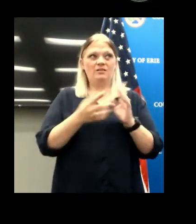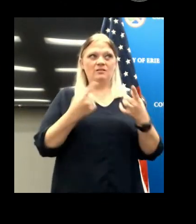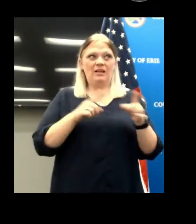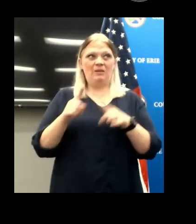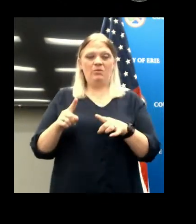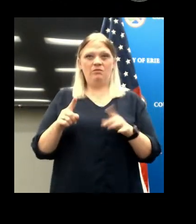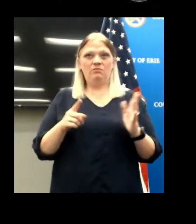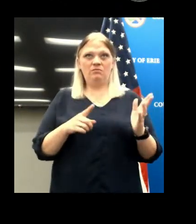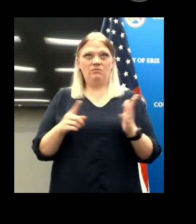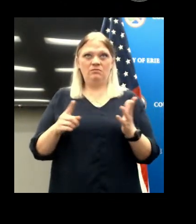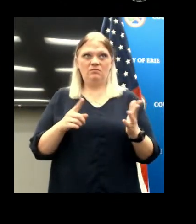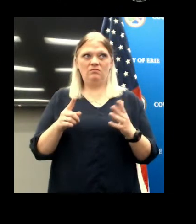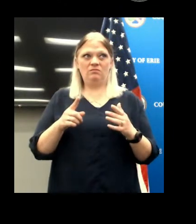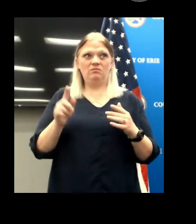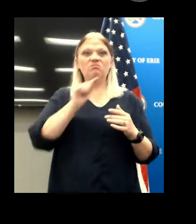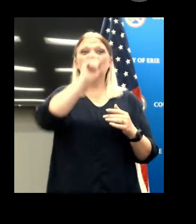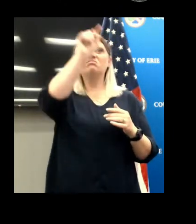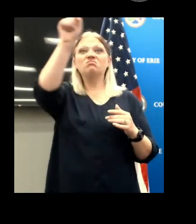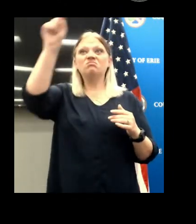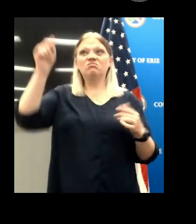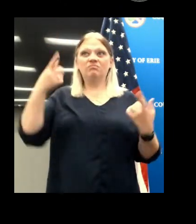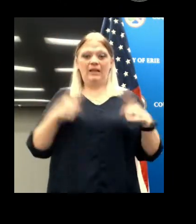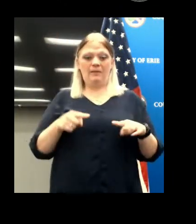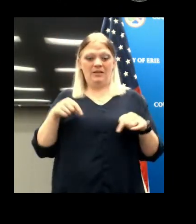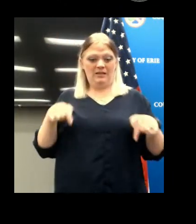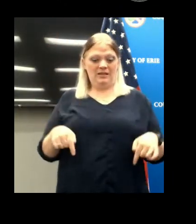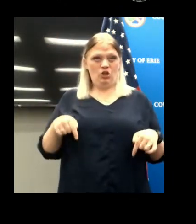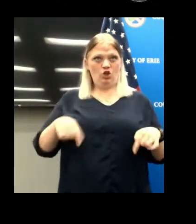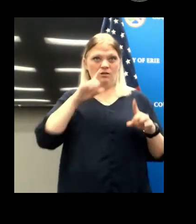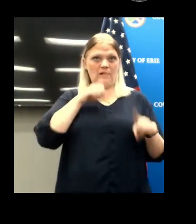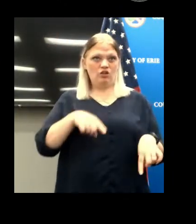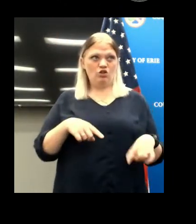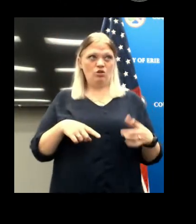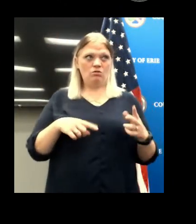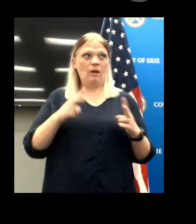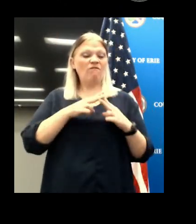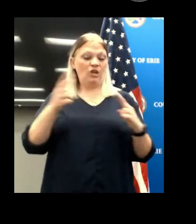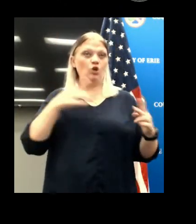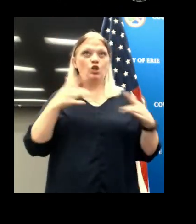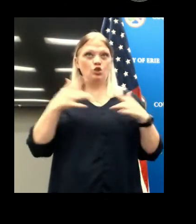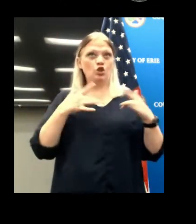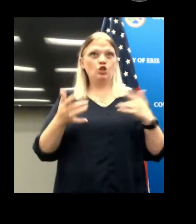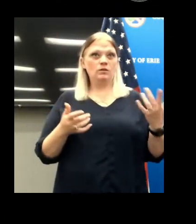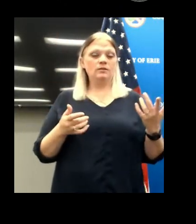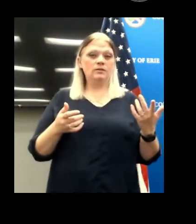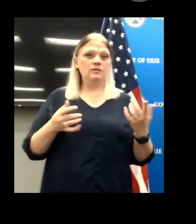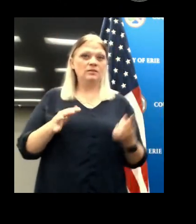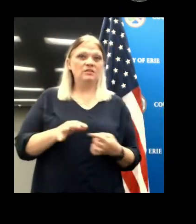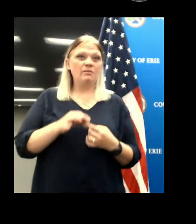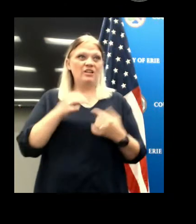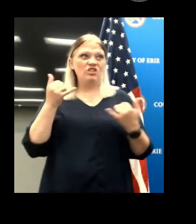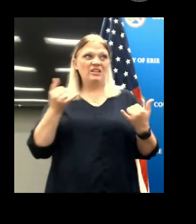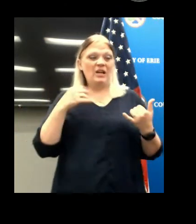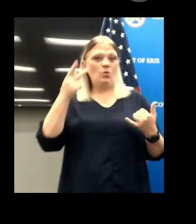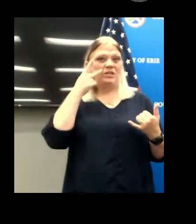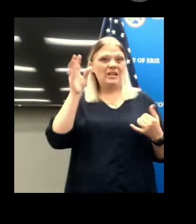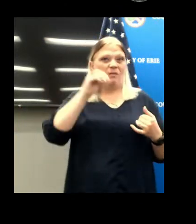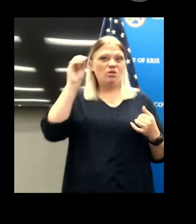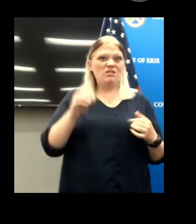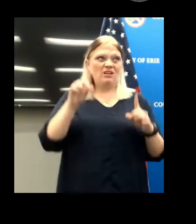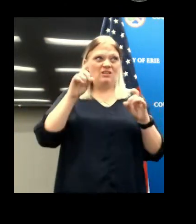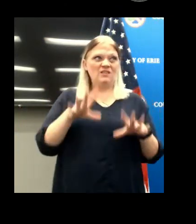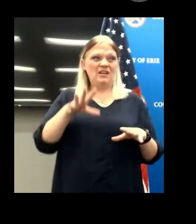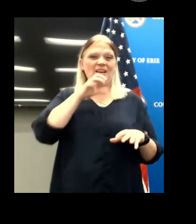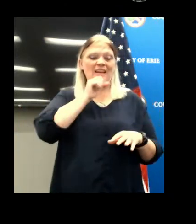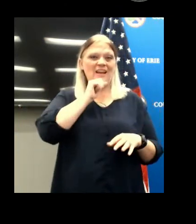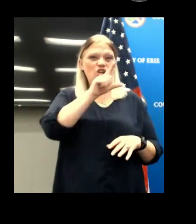elsewhere and that happening here, and of course the answer is very concerned, especially now that we're seeing that percentage of testing in the